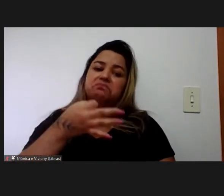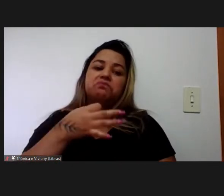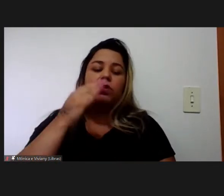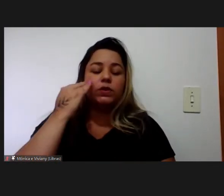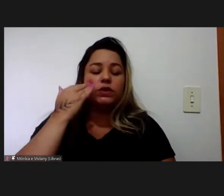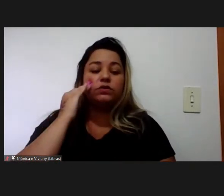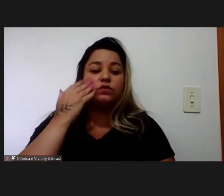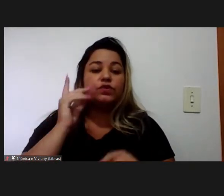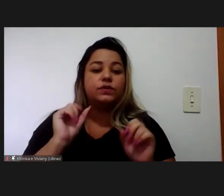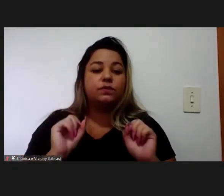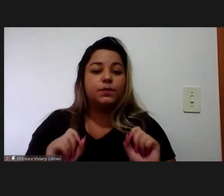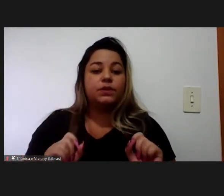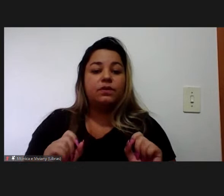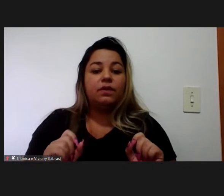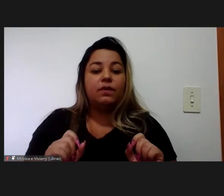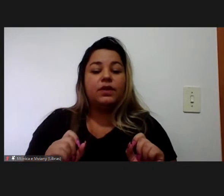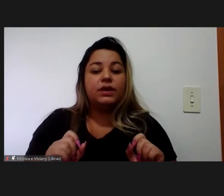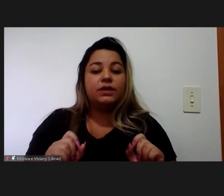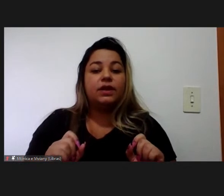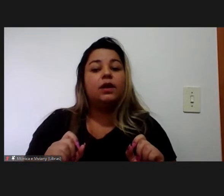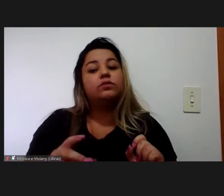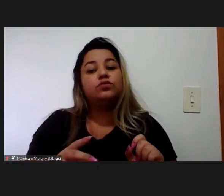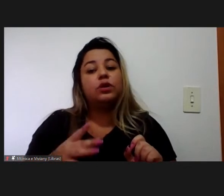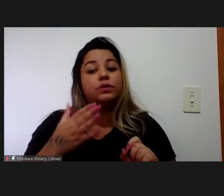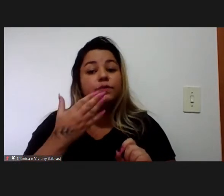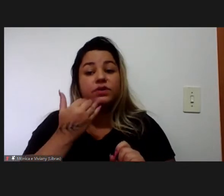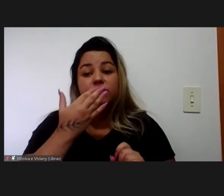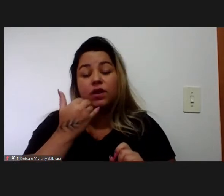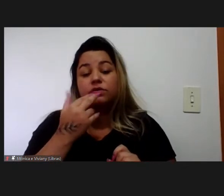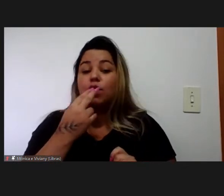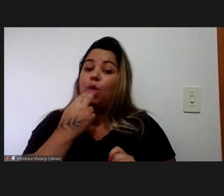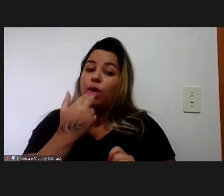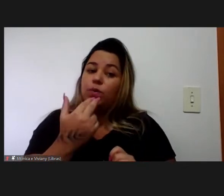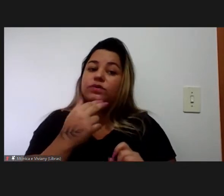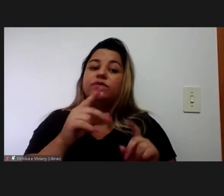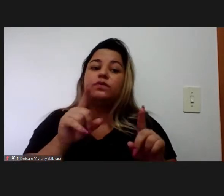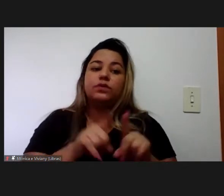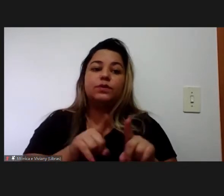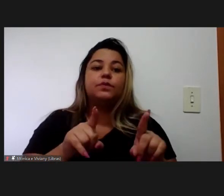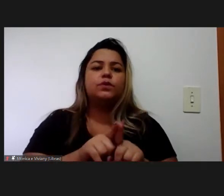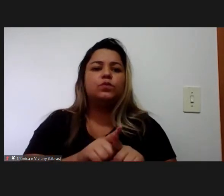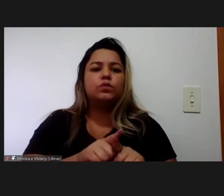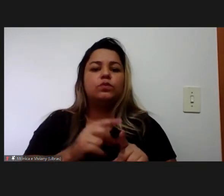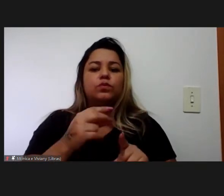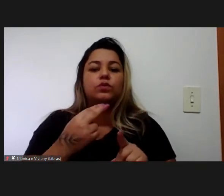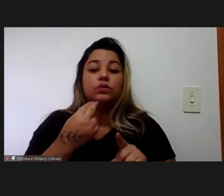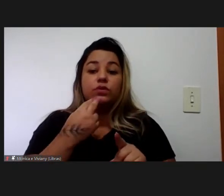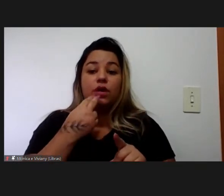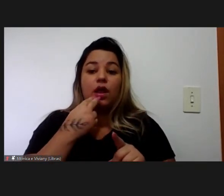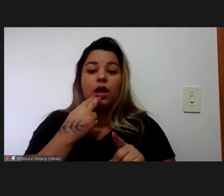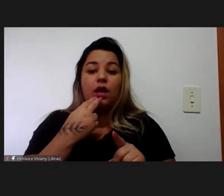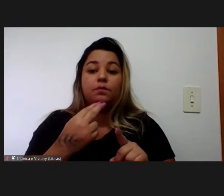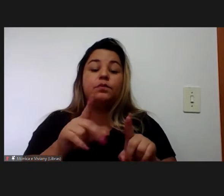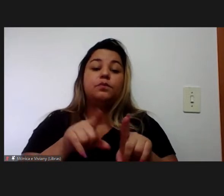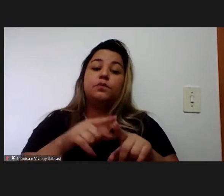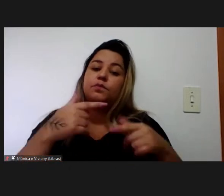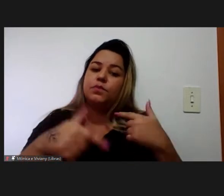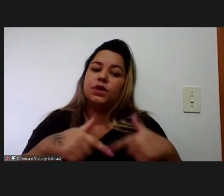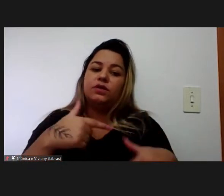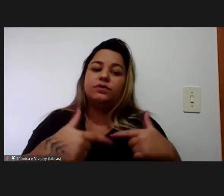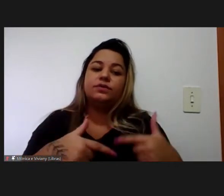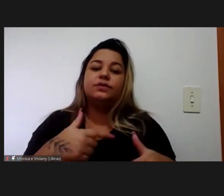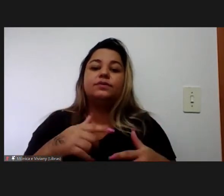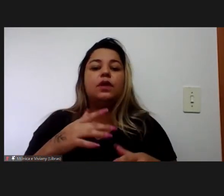modern and complete, and to help in these actions for food and nutrition in